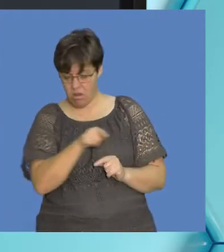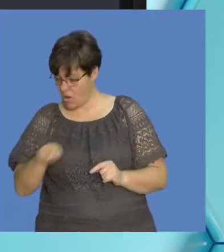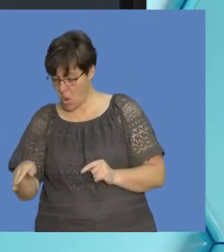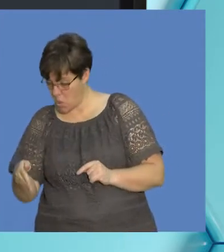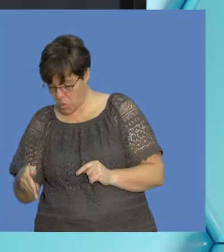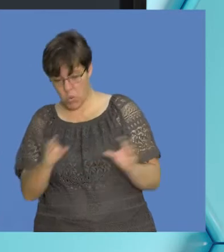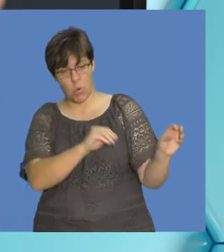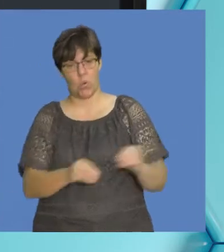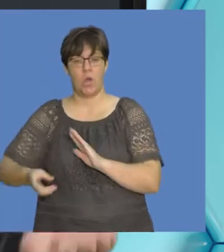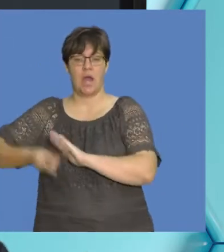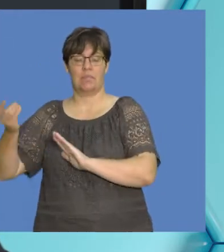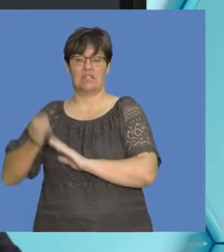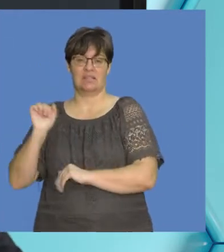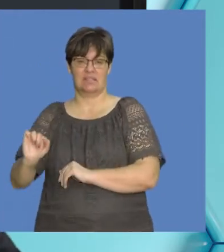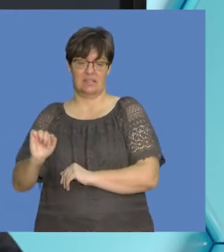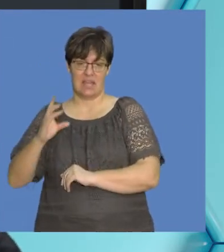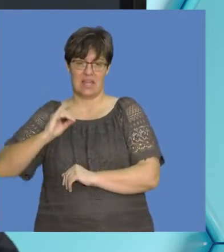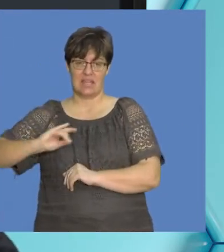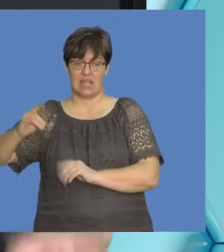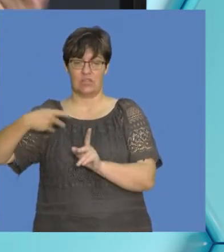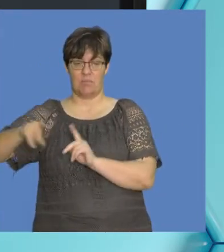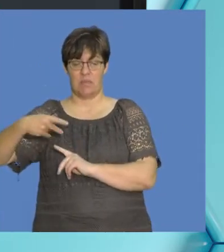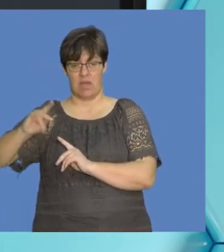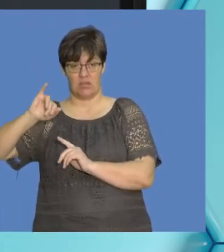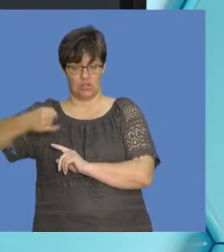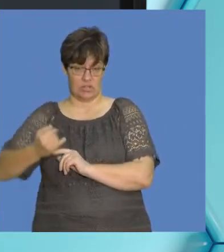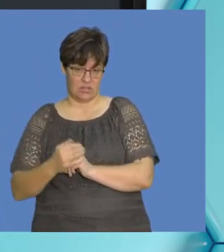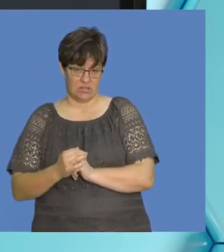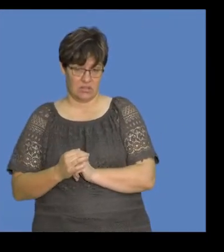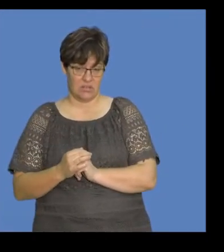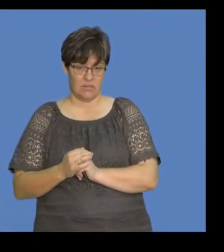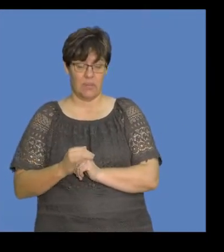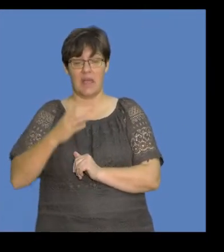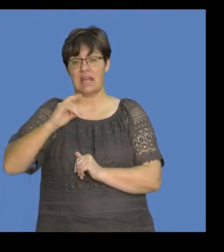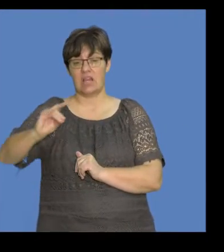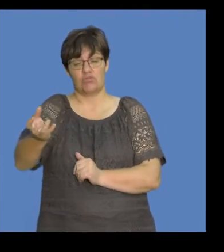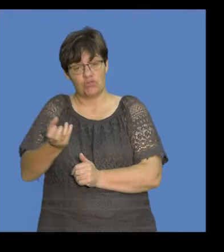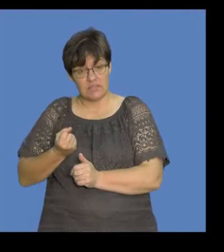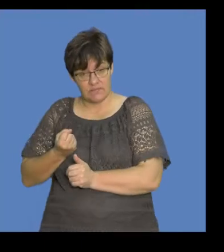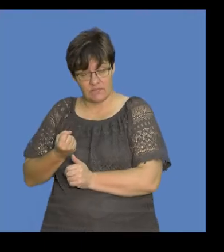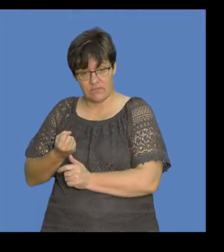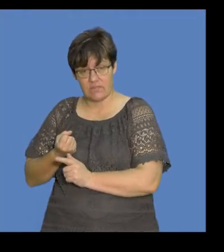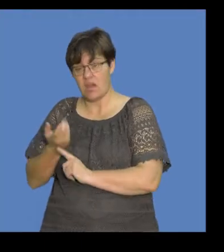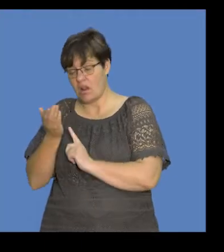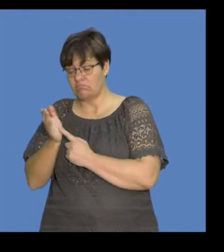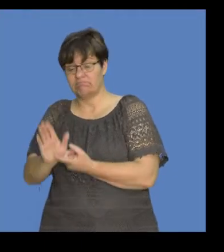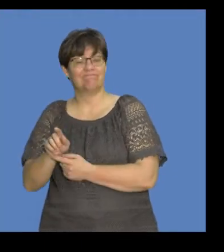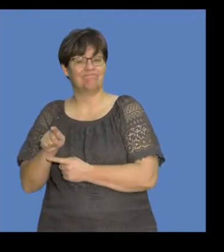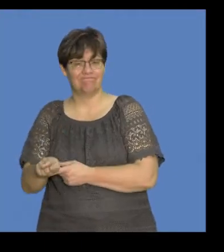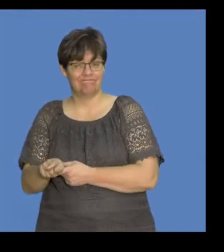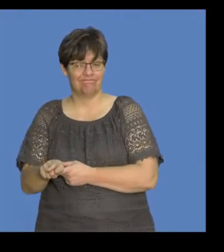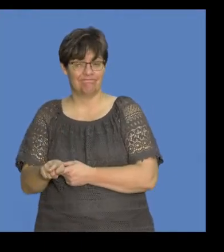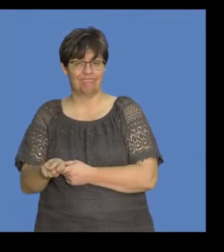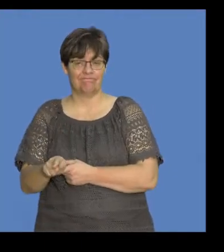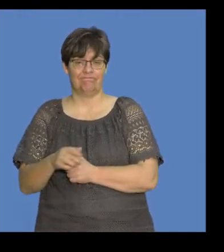consideration to update our cash payments journal. Just on the cash receipts journal, what would appear in my cash receipts journal could